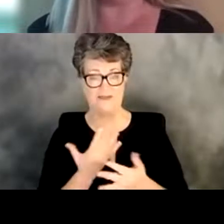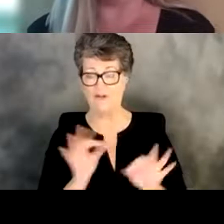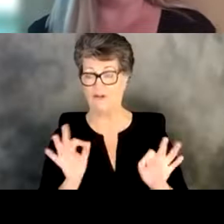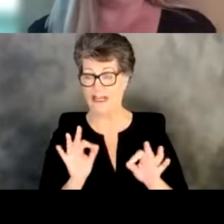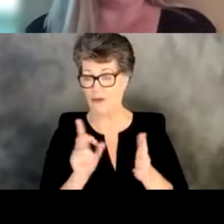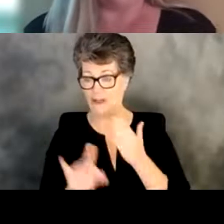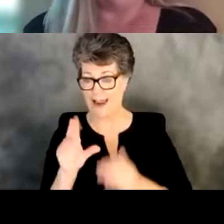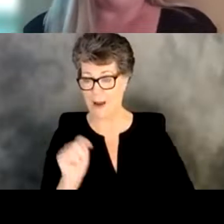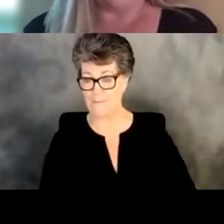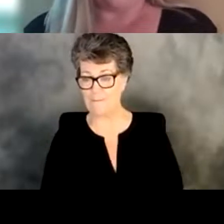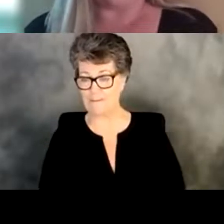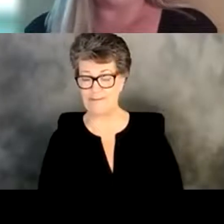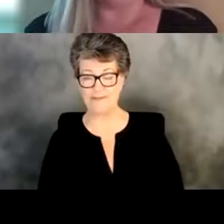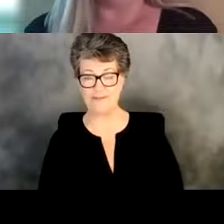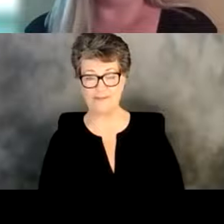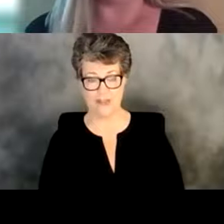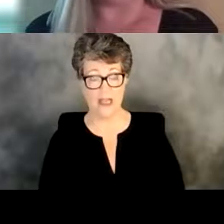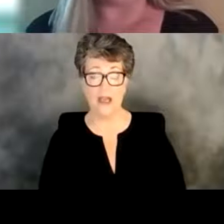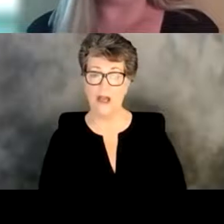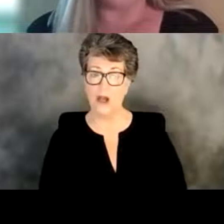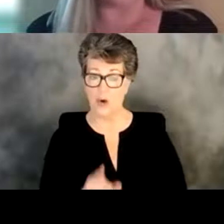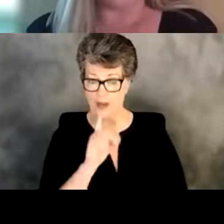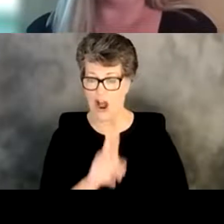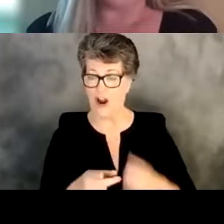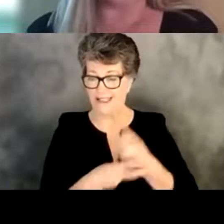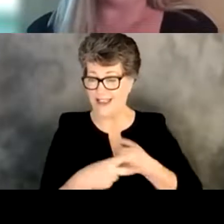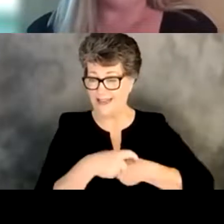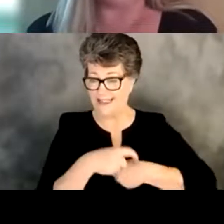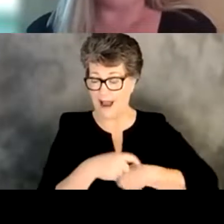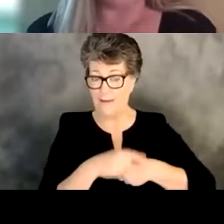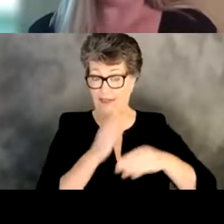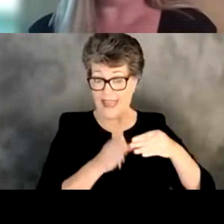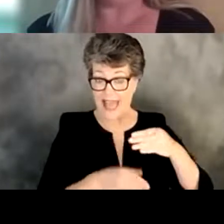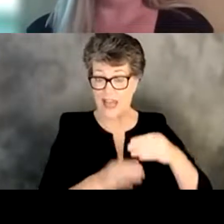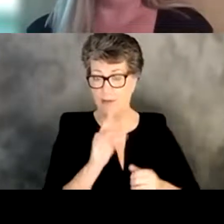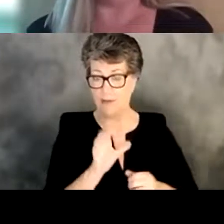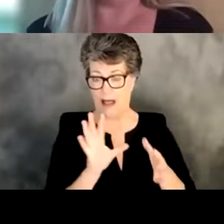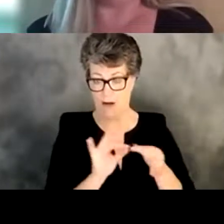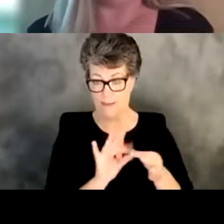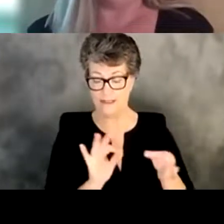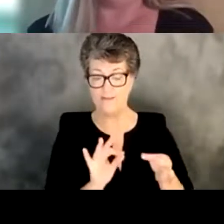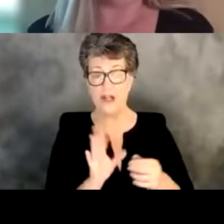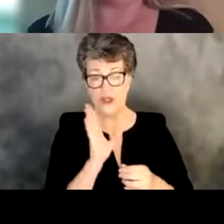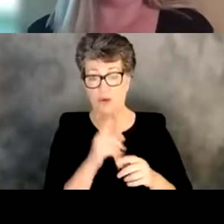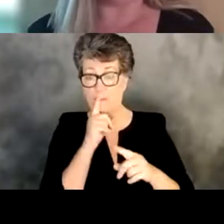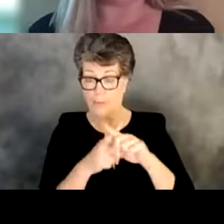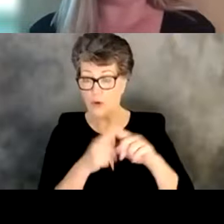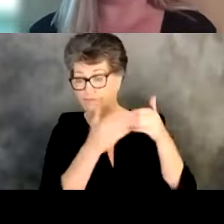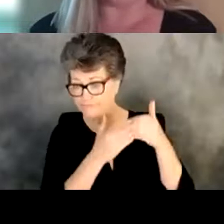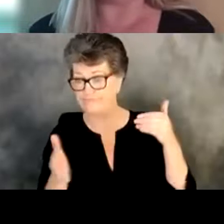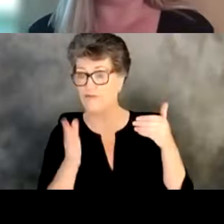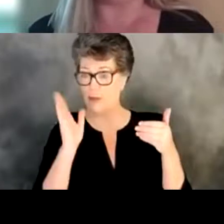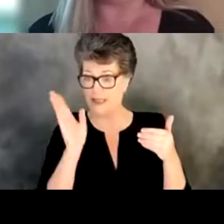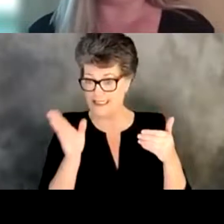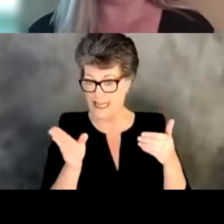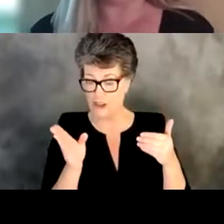out. We are saving some time at the end for public comments, so you will be muted for the presentation